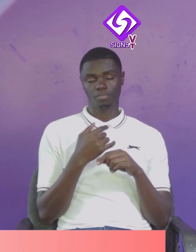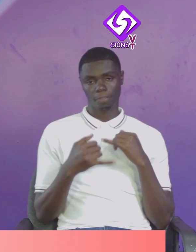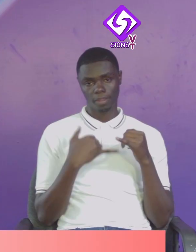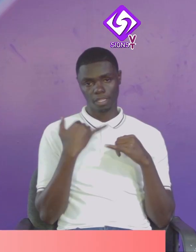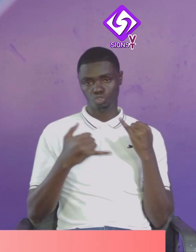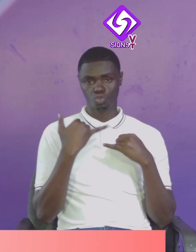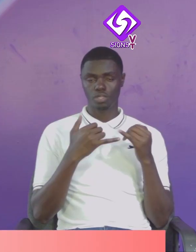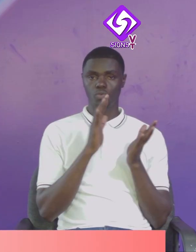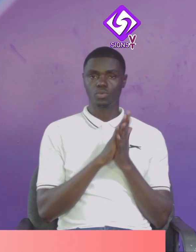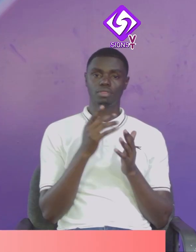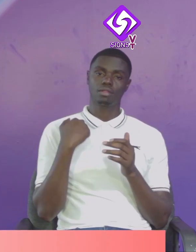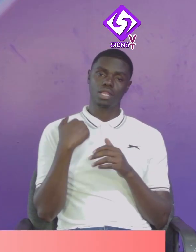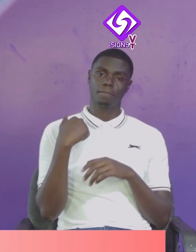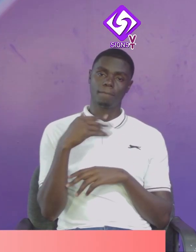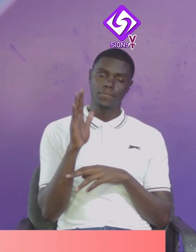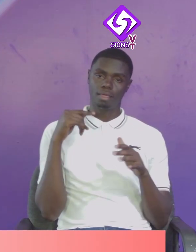formidable number